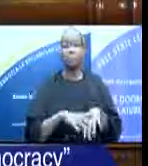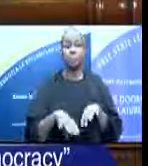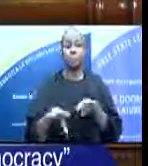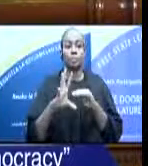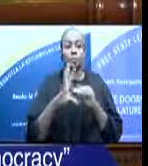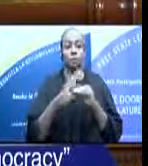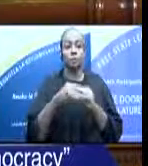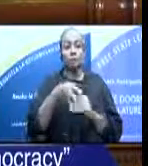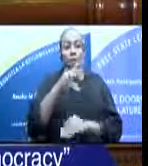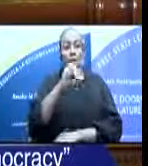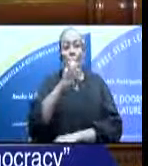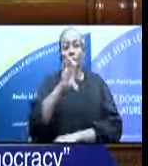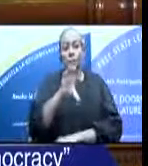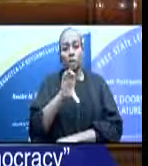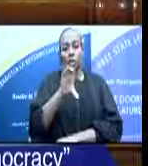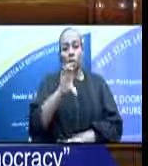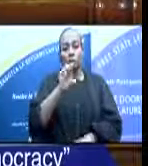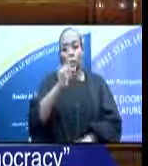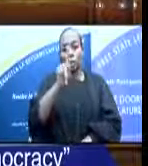Honorable MEC Goloi.